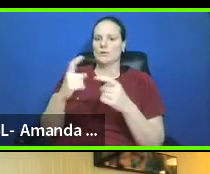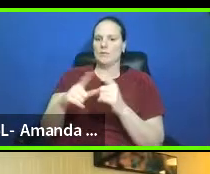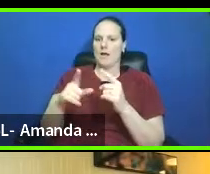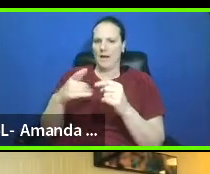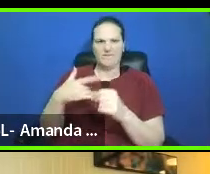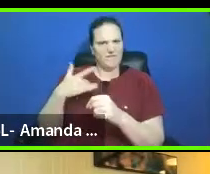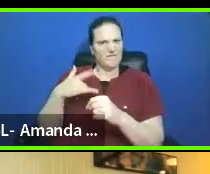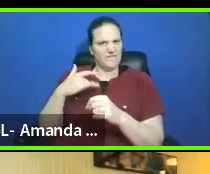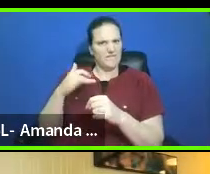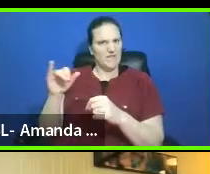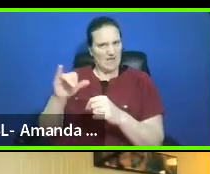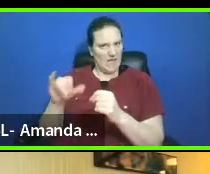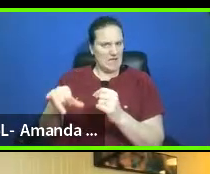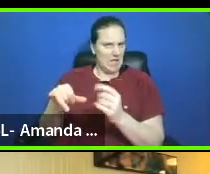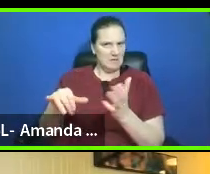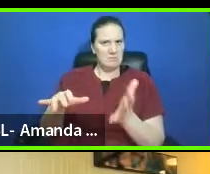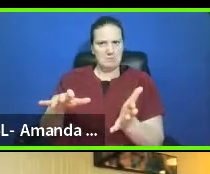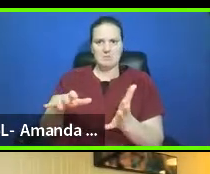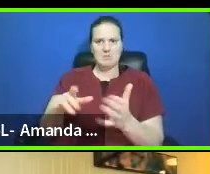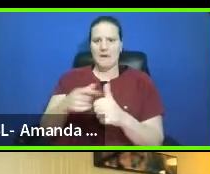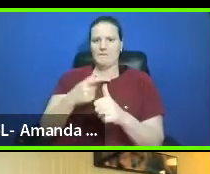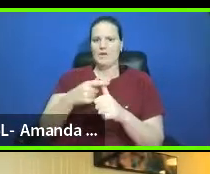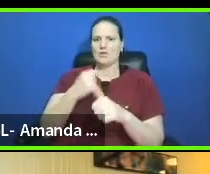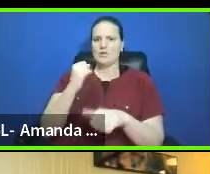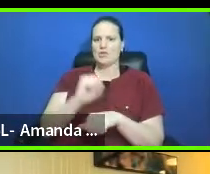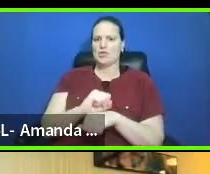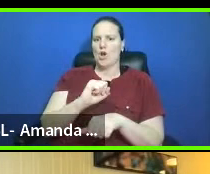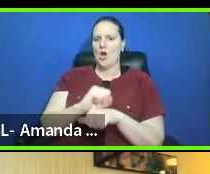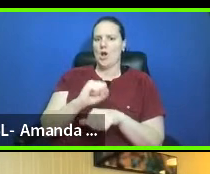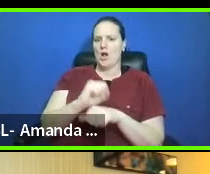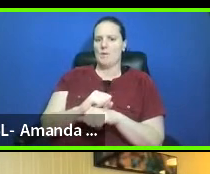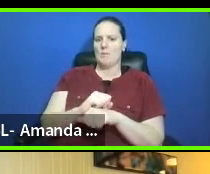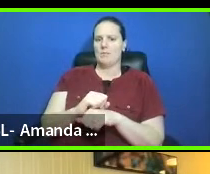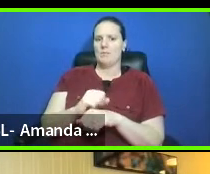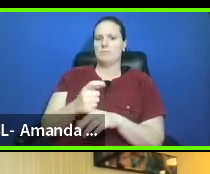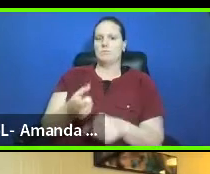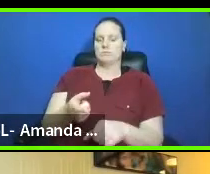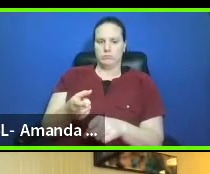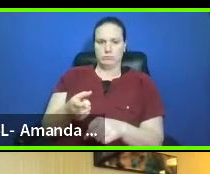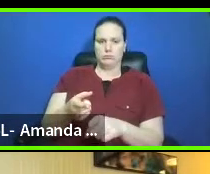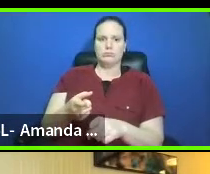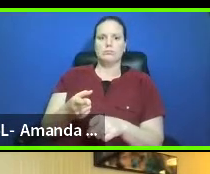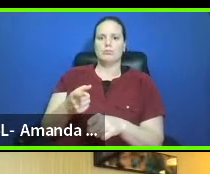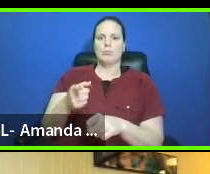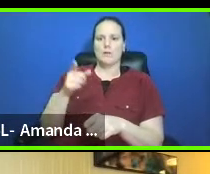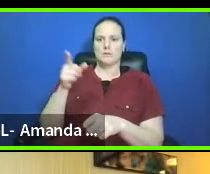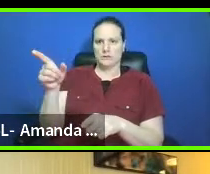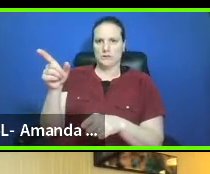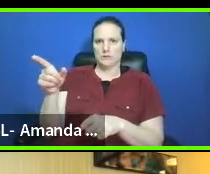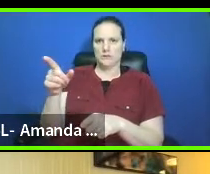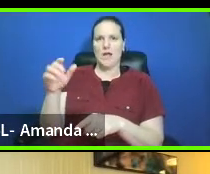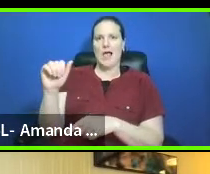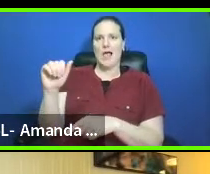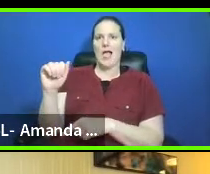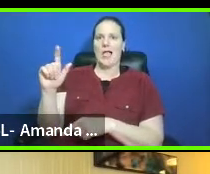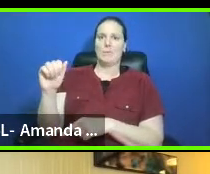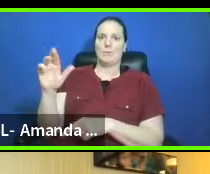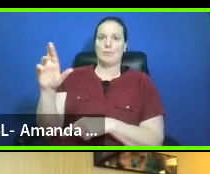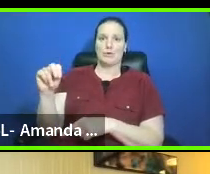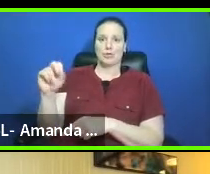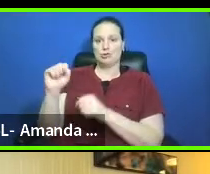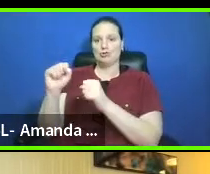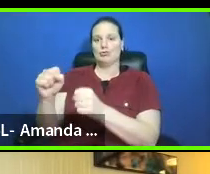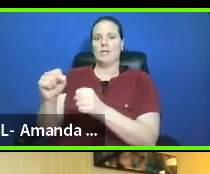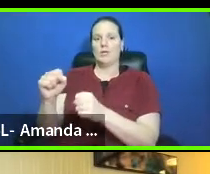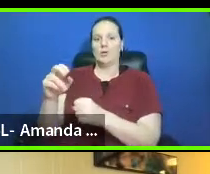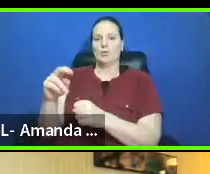a sense of what it is. My first job was held off of Alberta Street in North